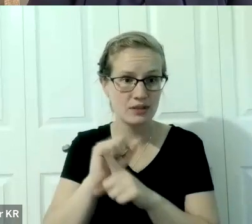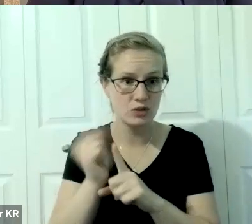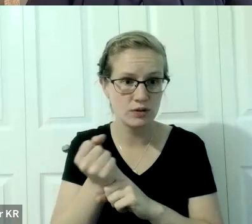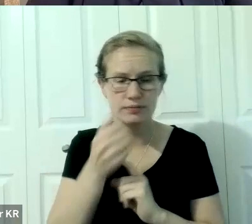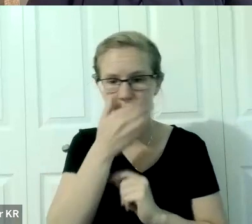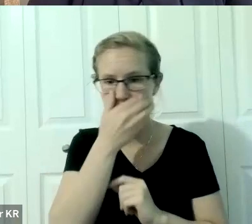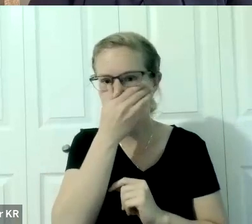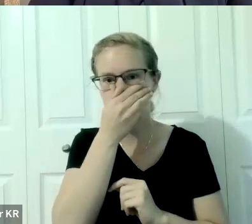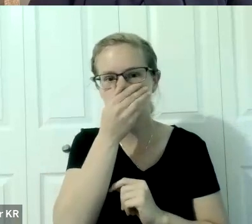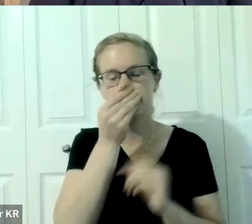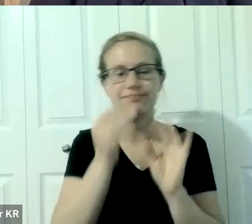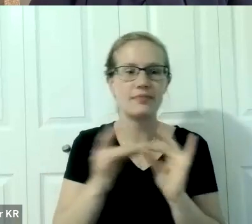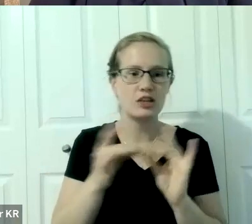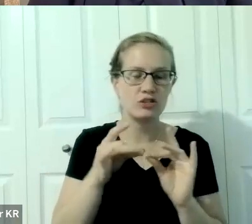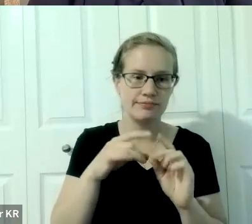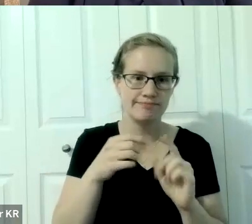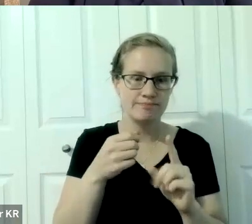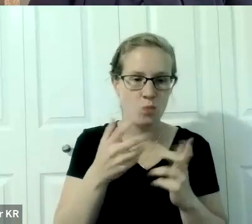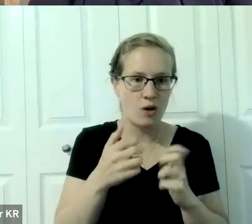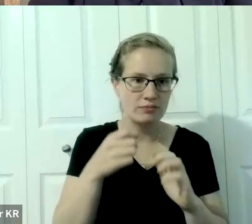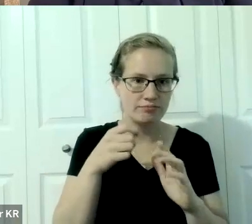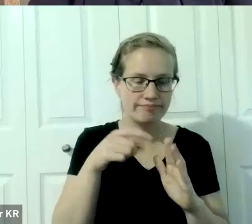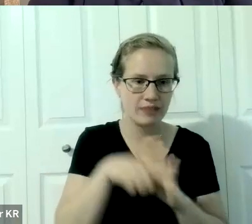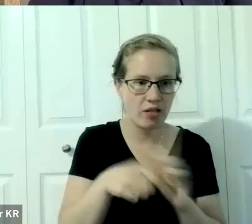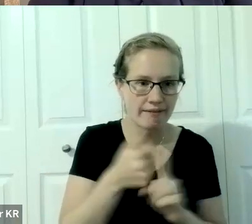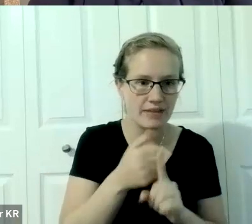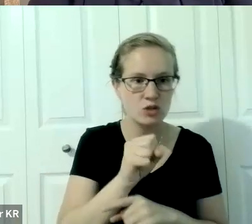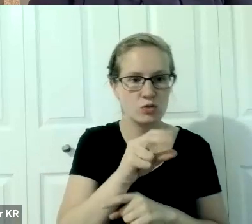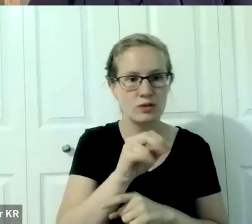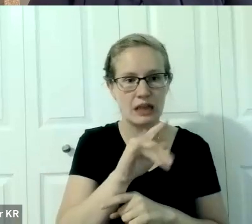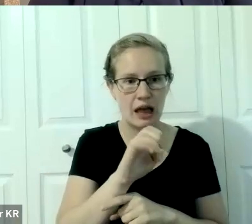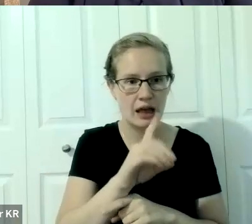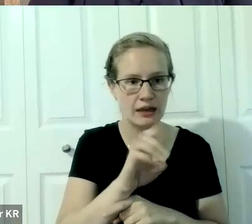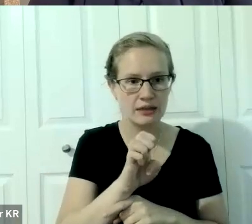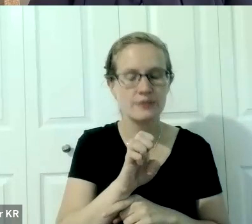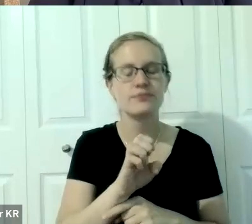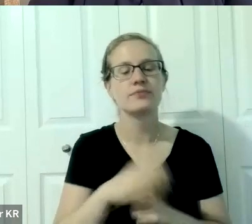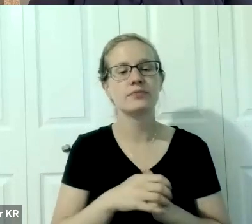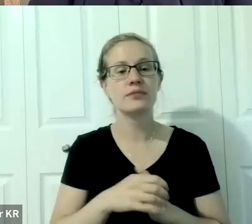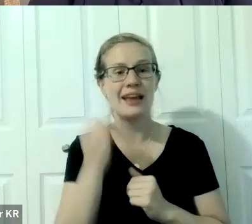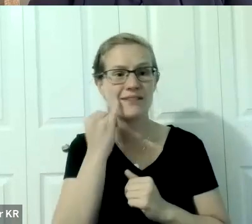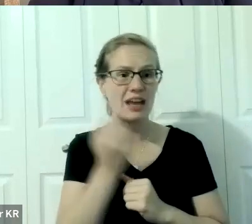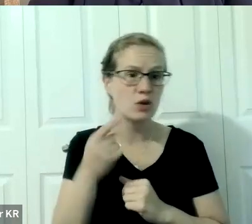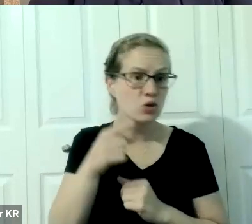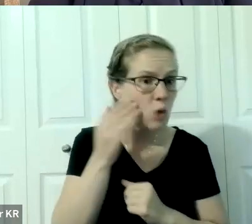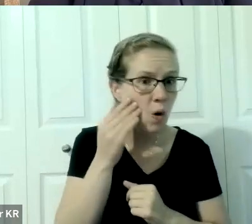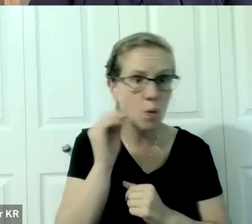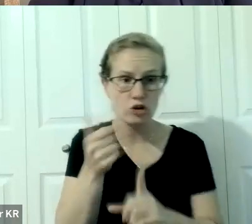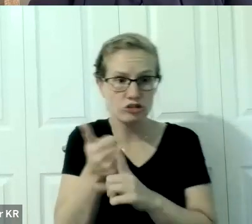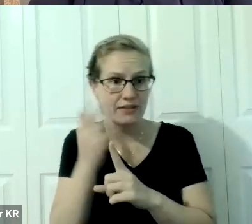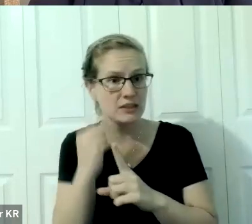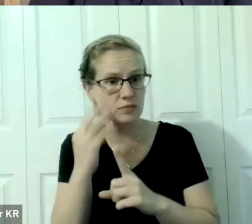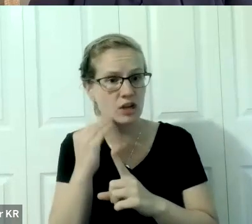we mentioned suicide a couple of times now. And, you know, if anyone you know, or if you are experiencing